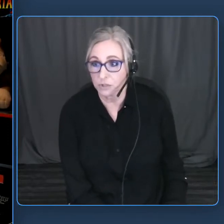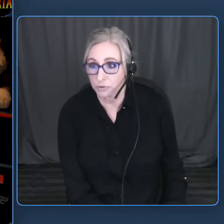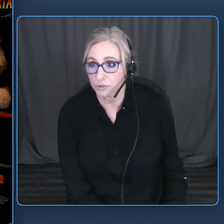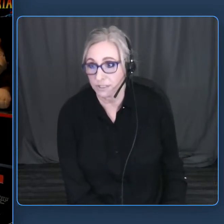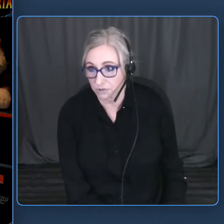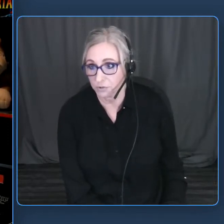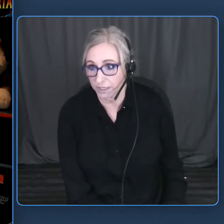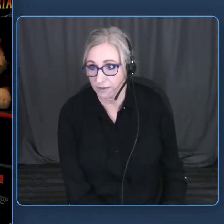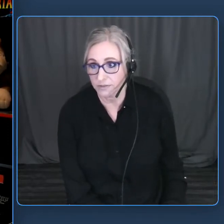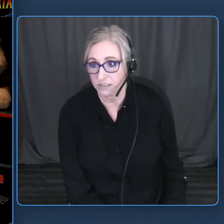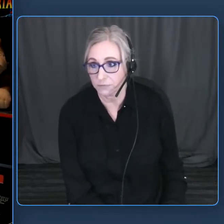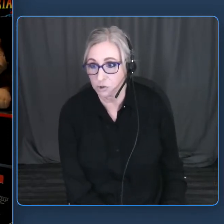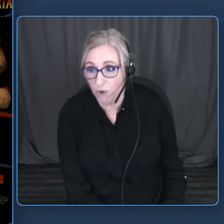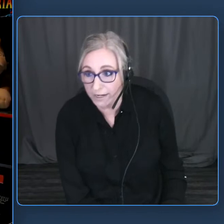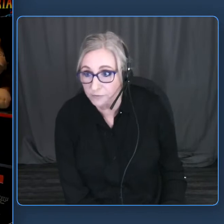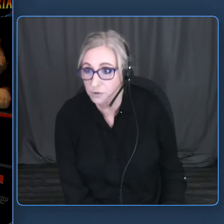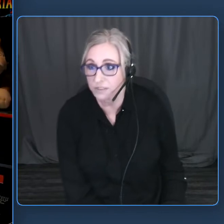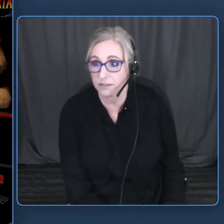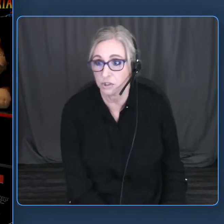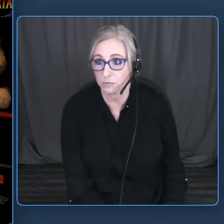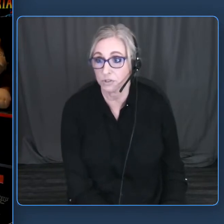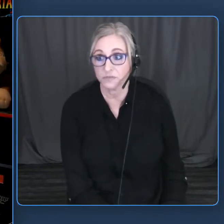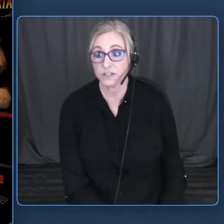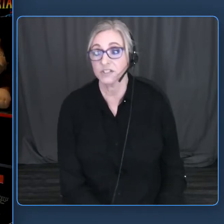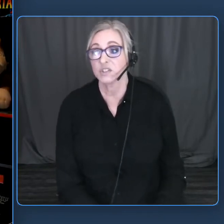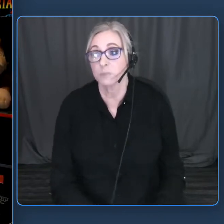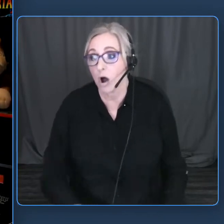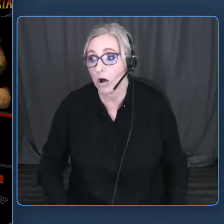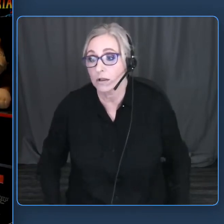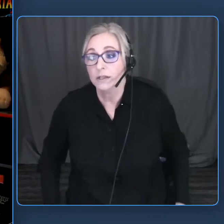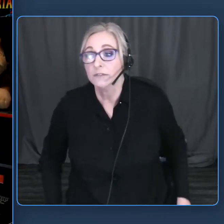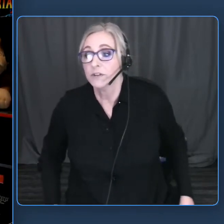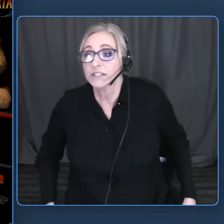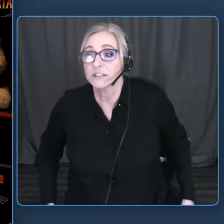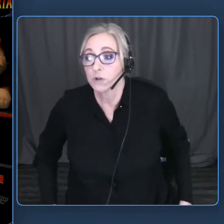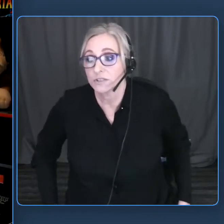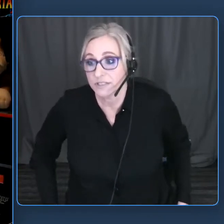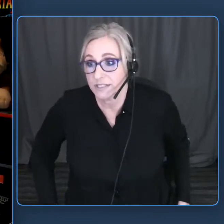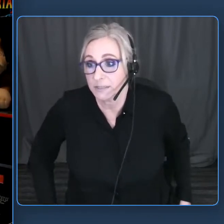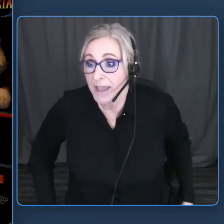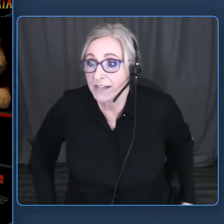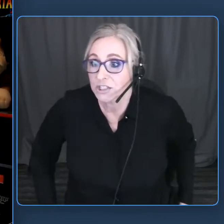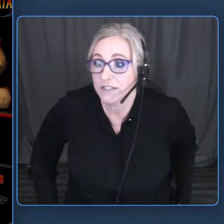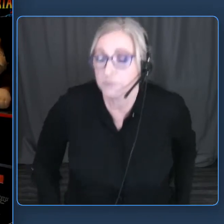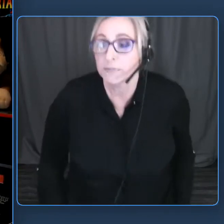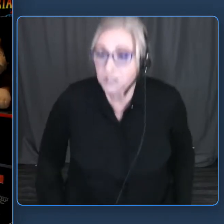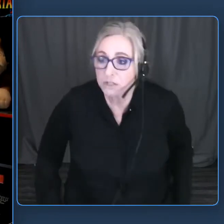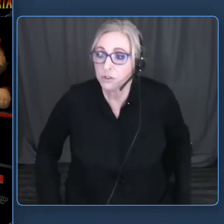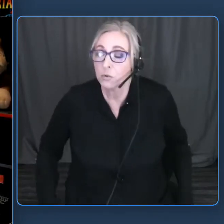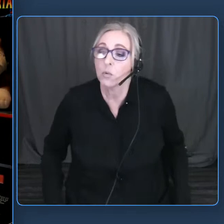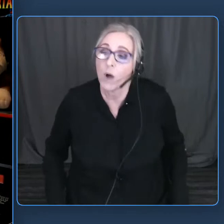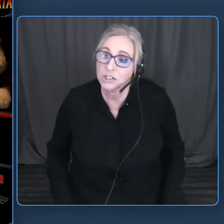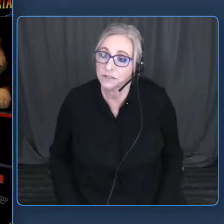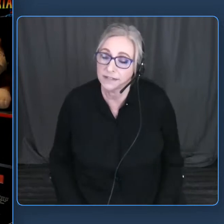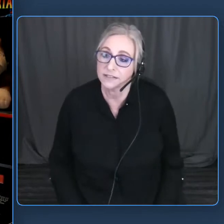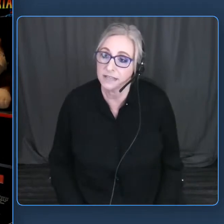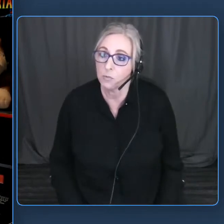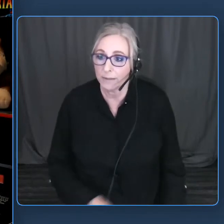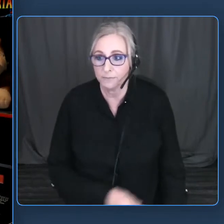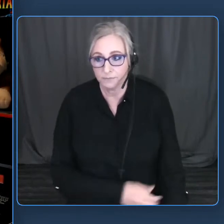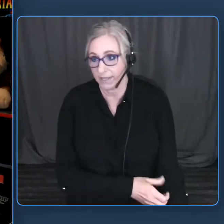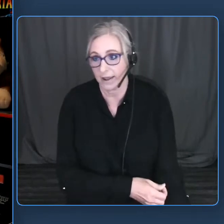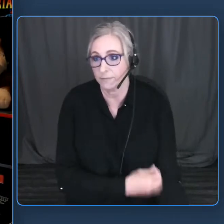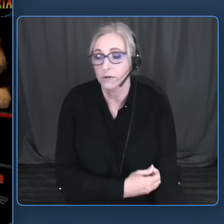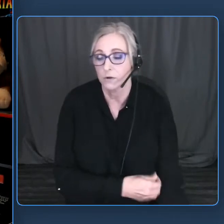manage where the interpreter is on the screen. Instead of trying to focus on the interpreter, it's very small, very difficult to see. Imagine if you were watching that